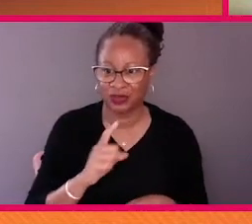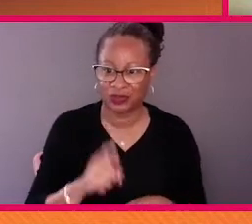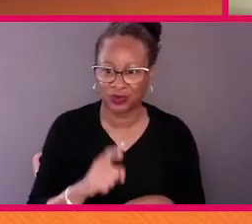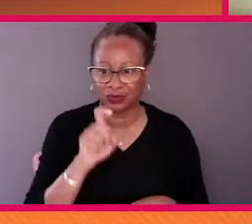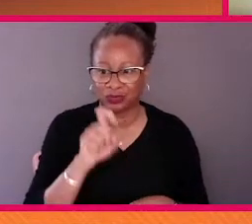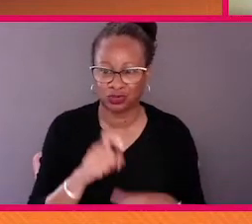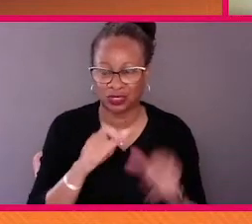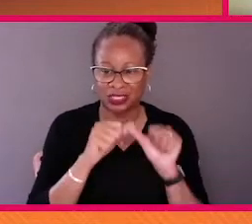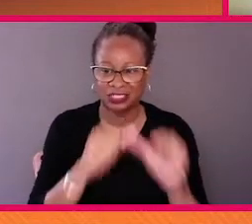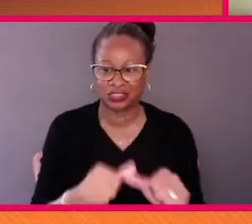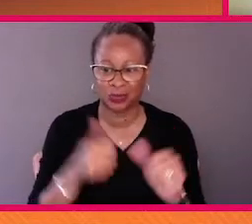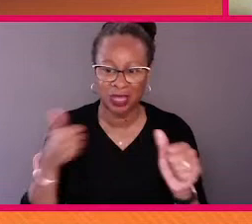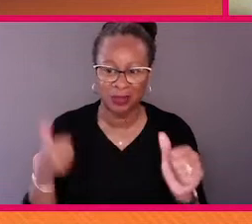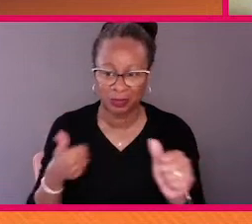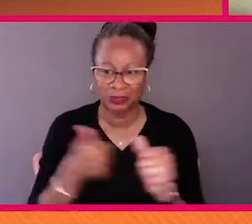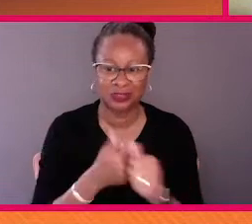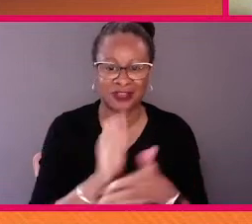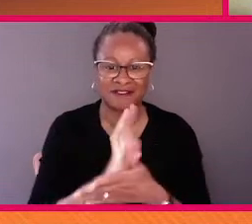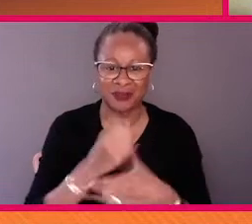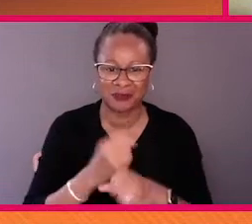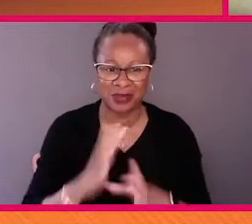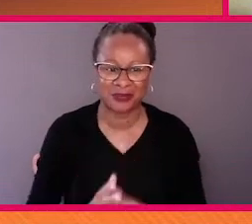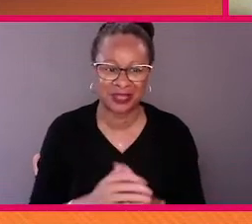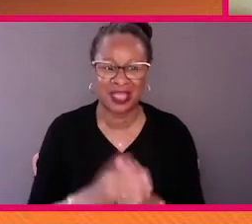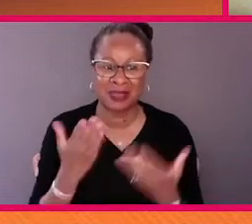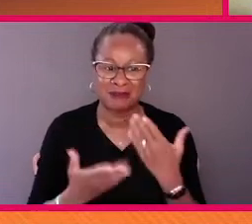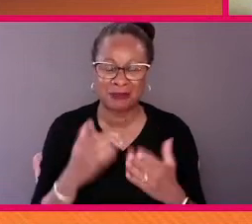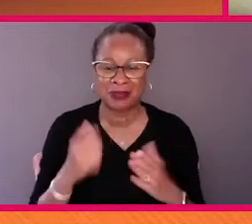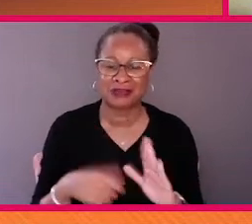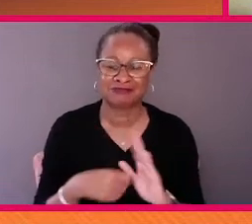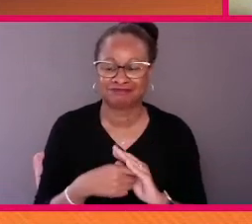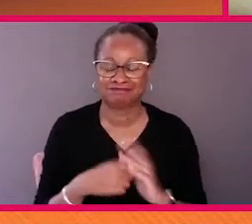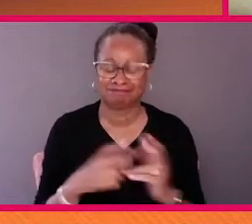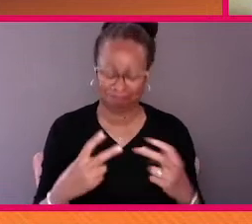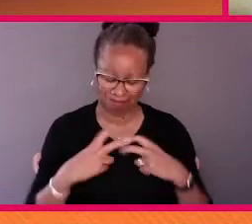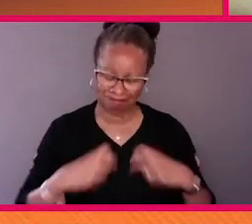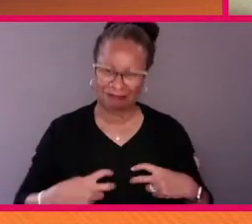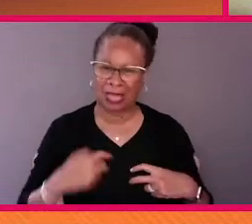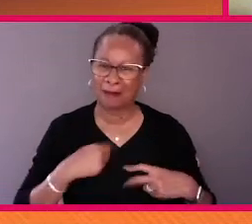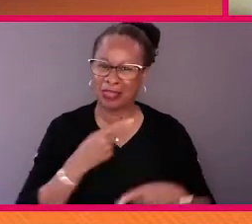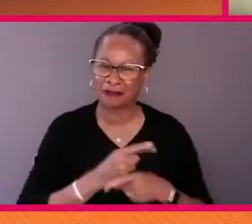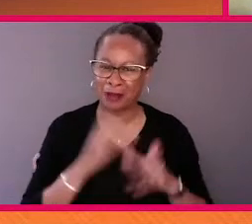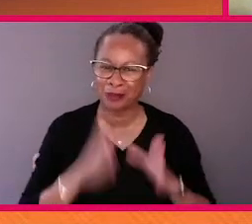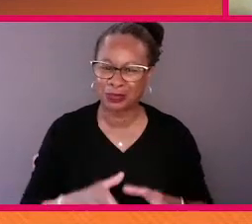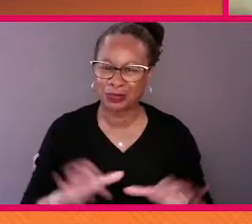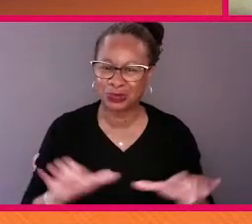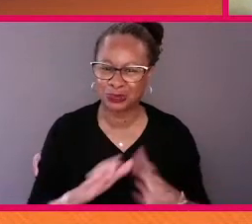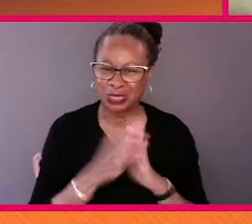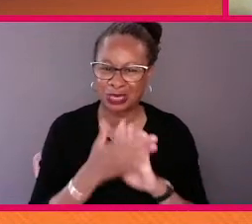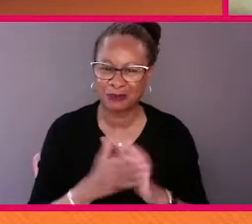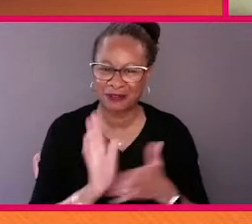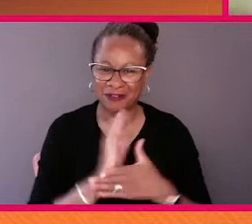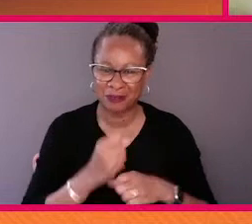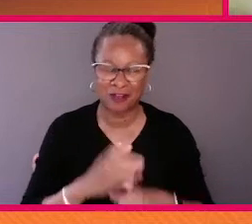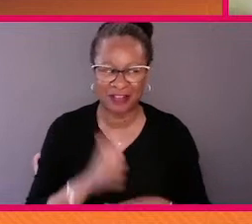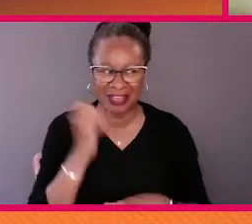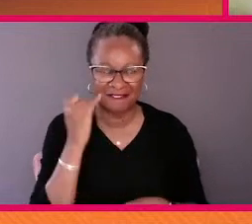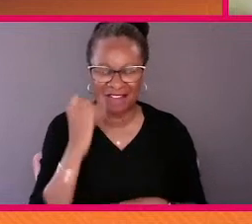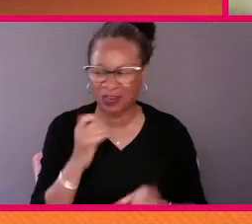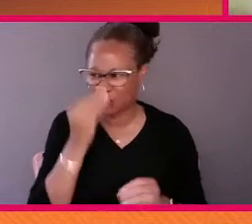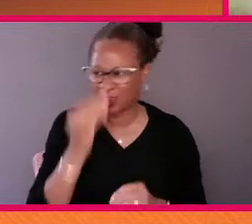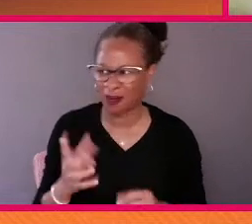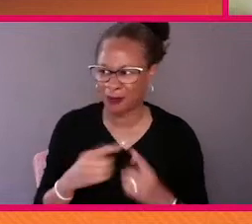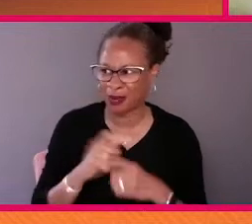continue pursuing filmmakers. Maybe you should reflect, are you the right person to be a filmmaker? Because it